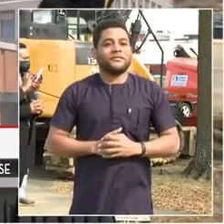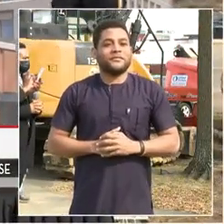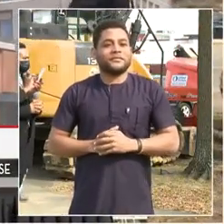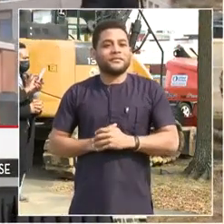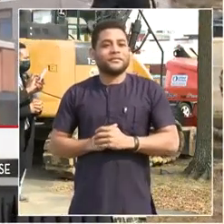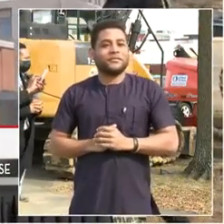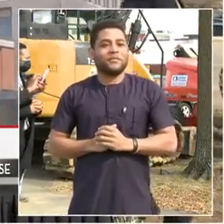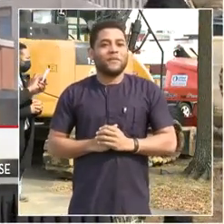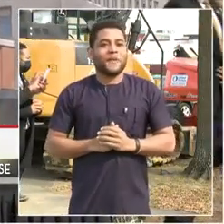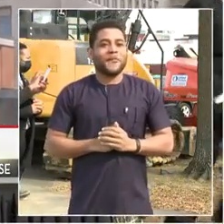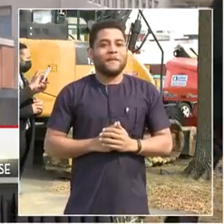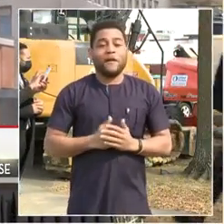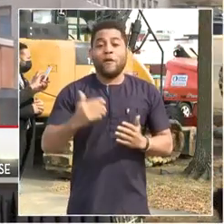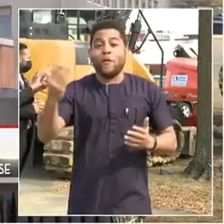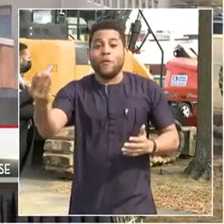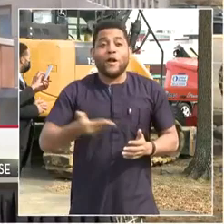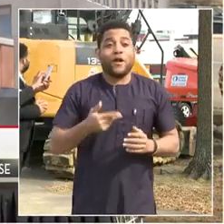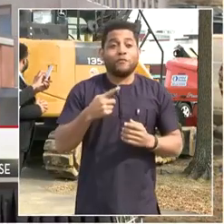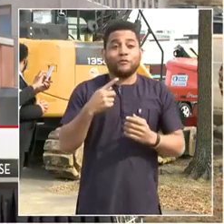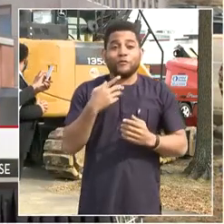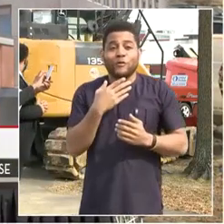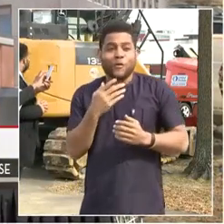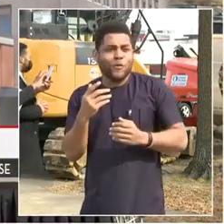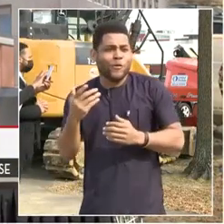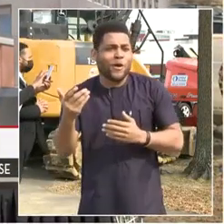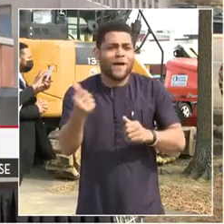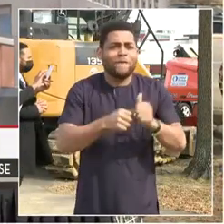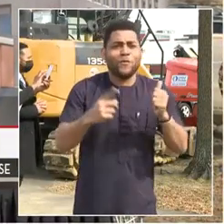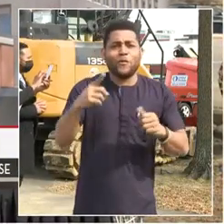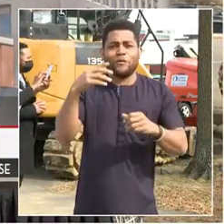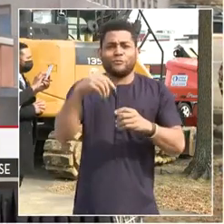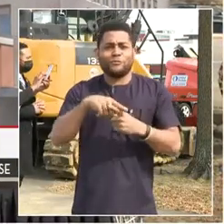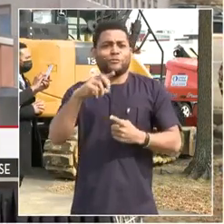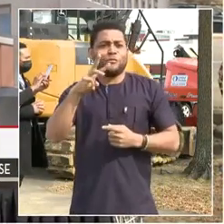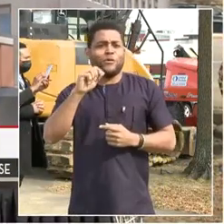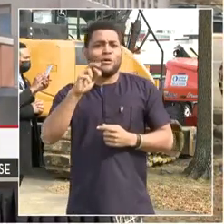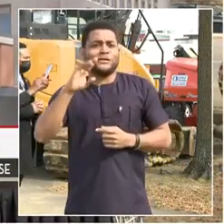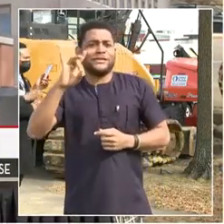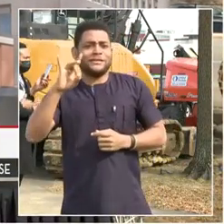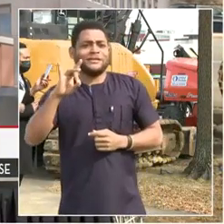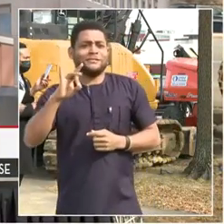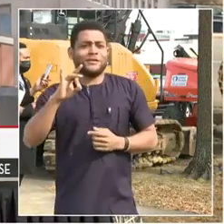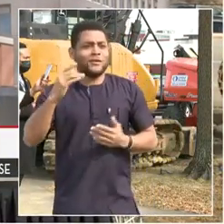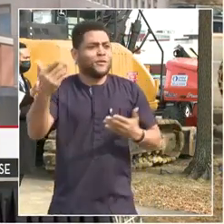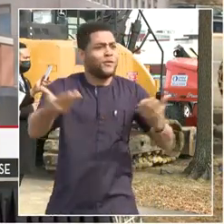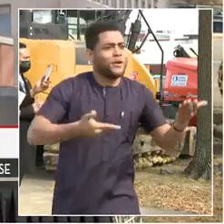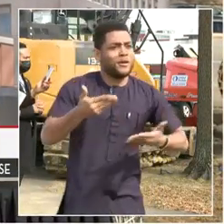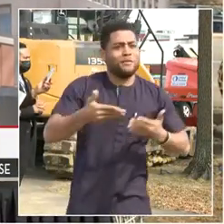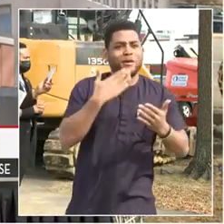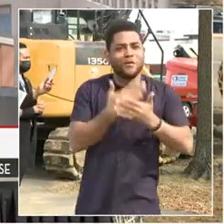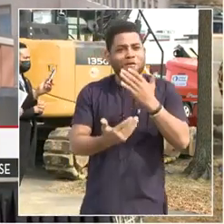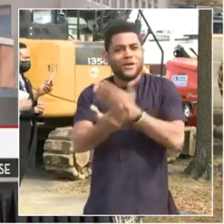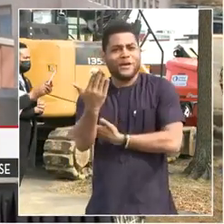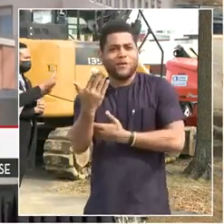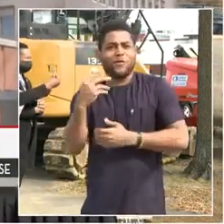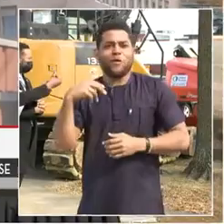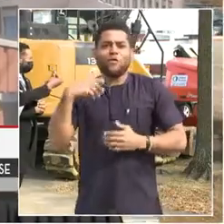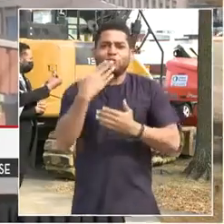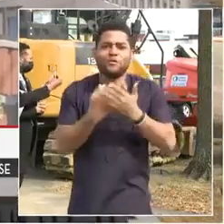Well, good morning, Ward 8. Good morning, Ward 8. Good morning, Washington,